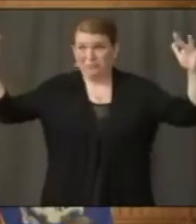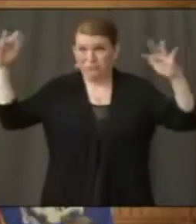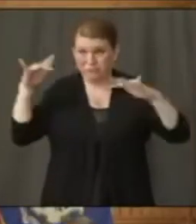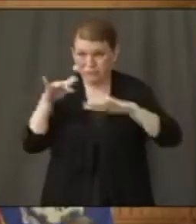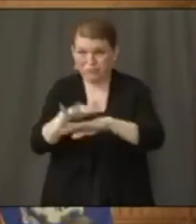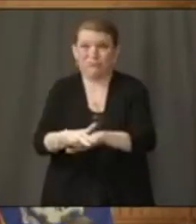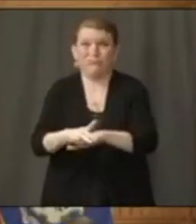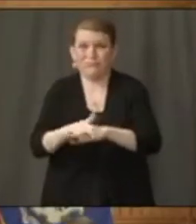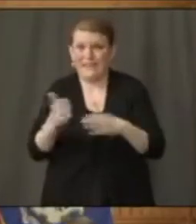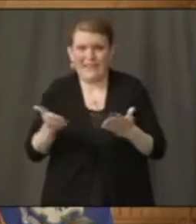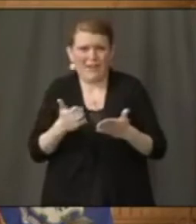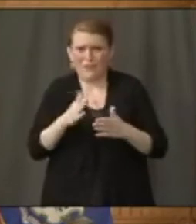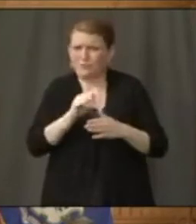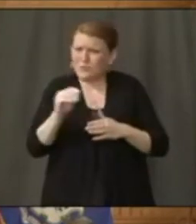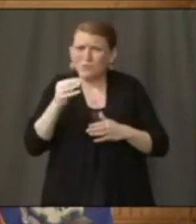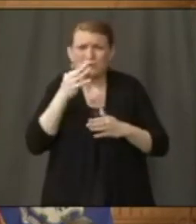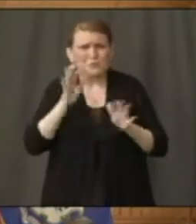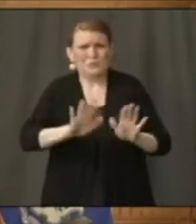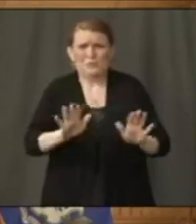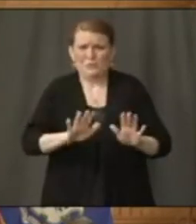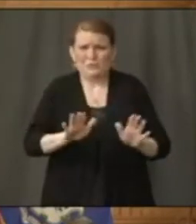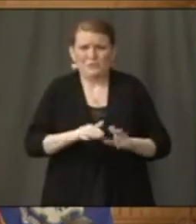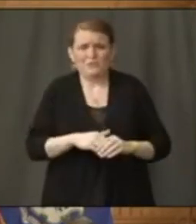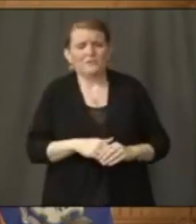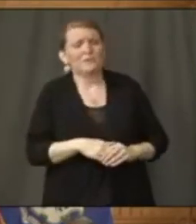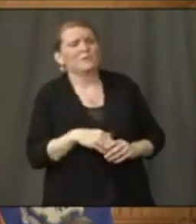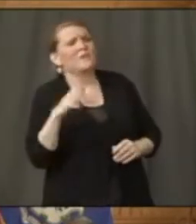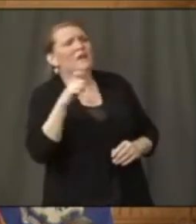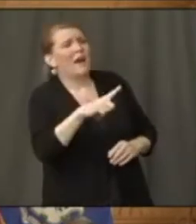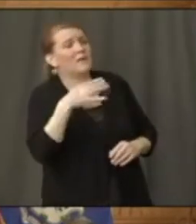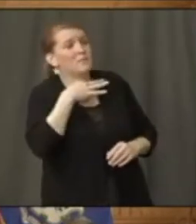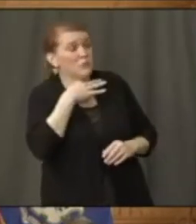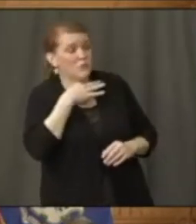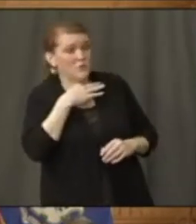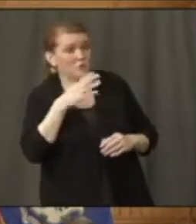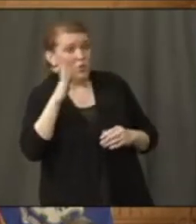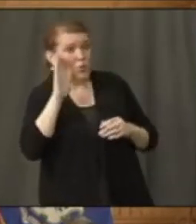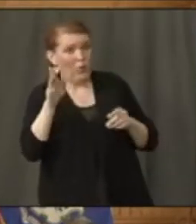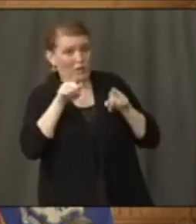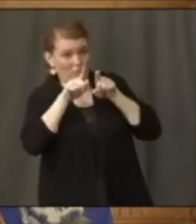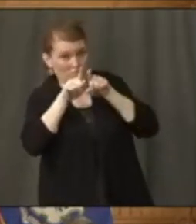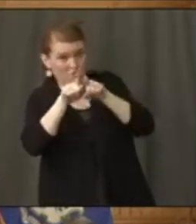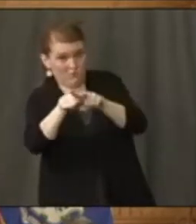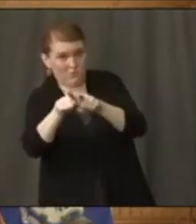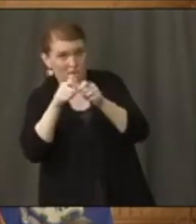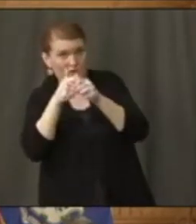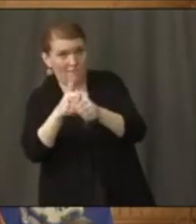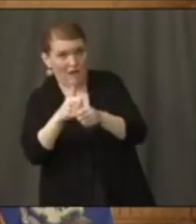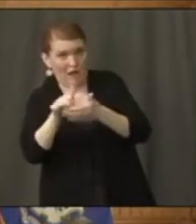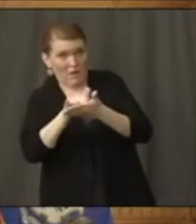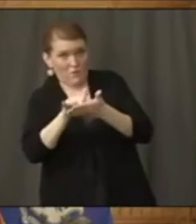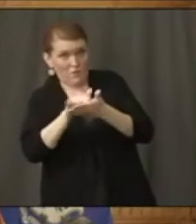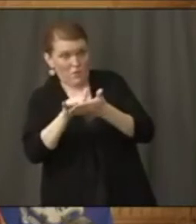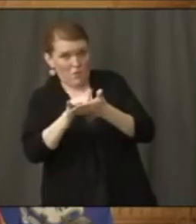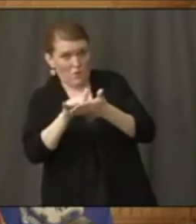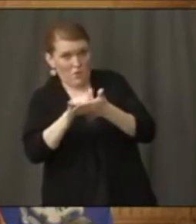to be, I know you, it's been a general concern of yours of doing things in concert with the other states. Is there anything about